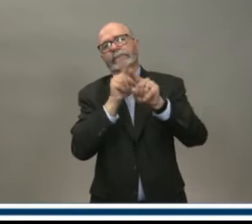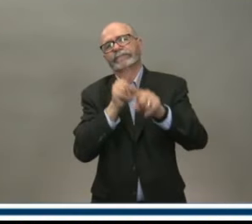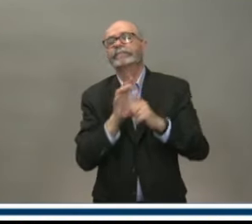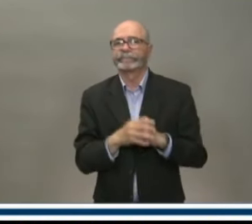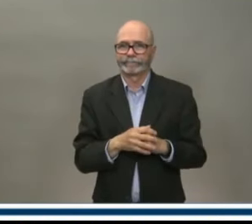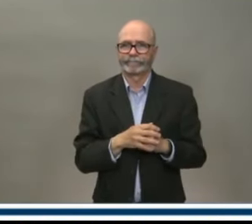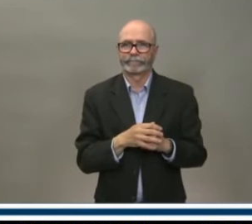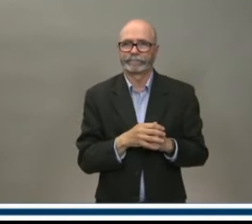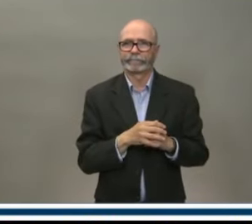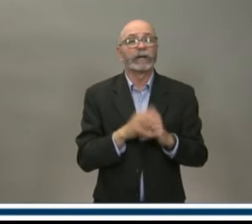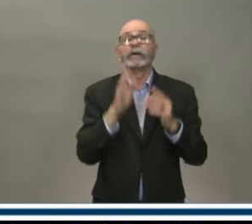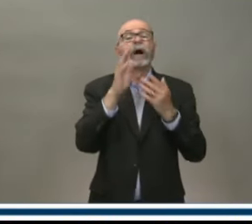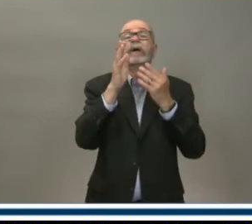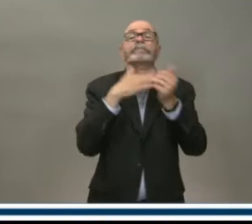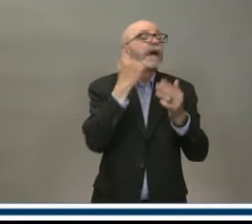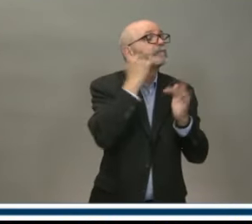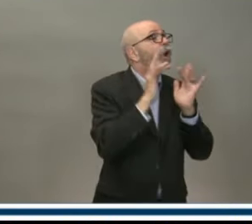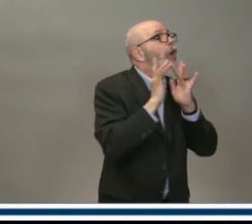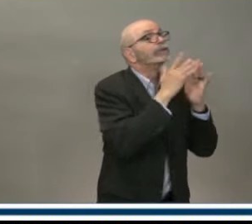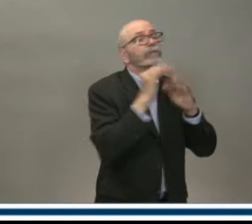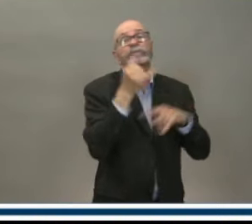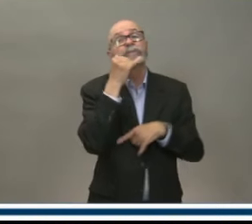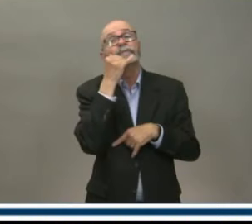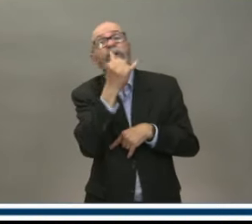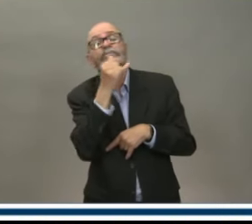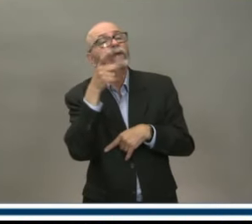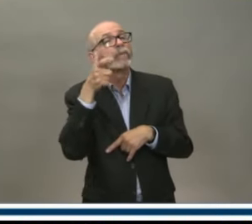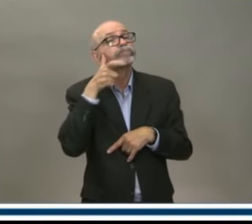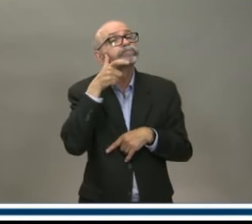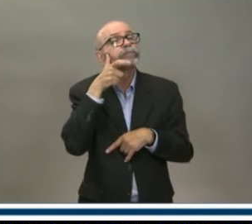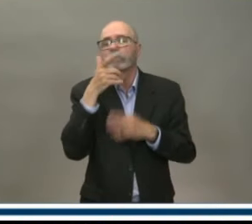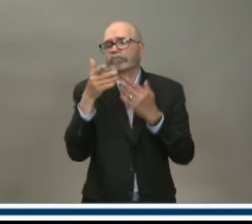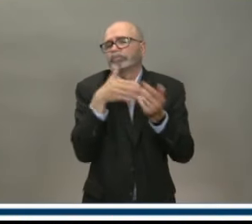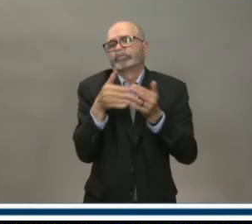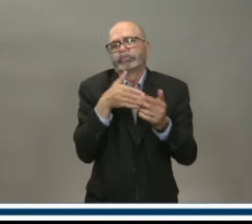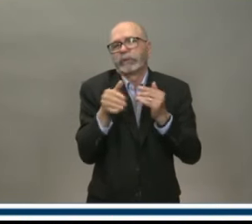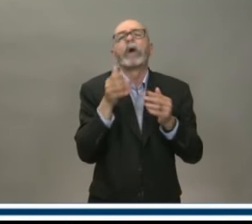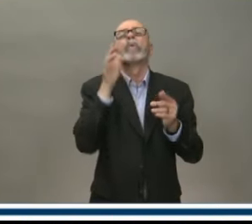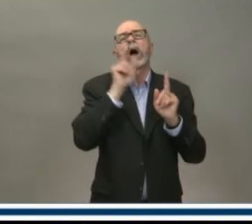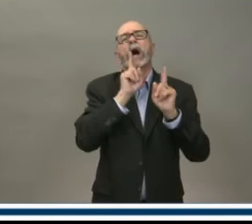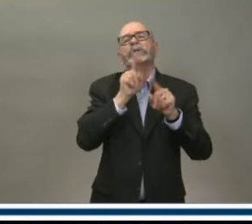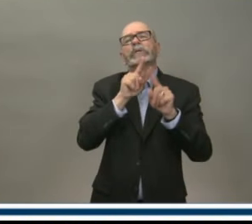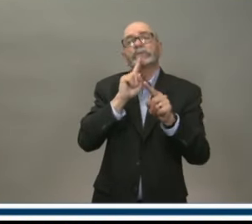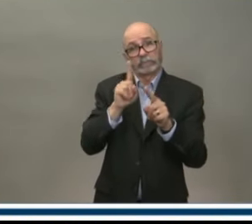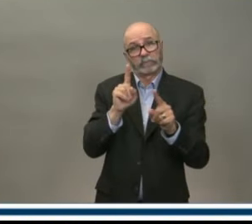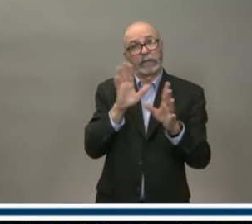it's online or through the telehealth line, if you're necessary, you'll be directed to an assessment center